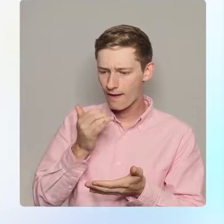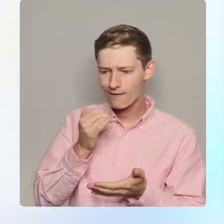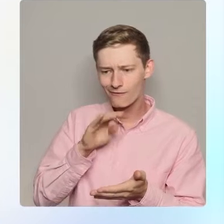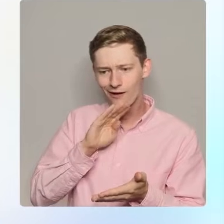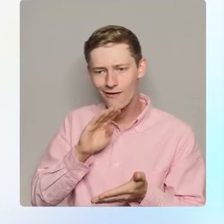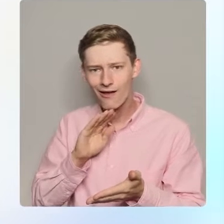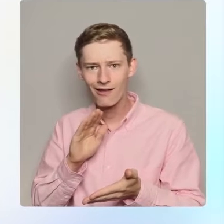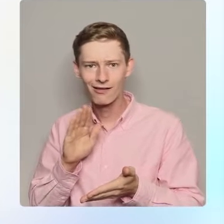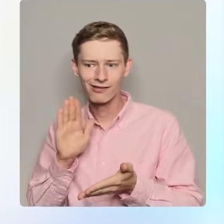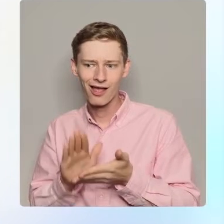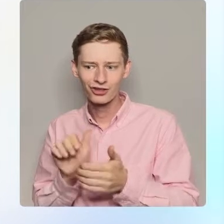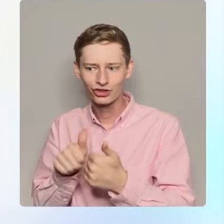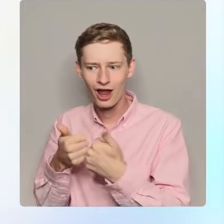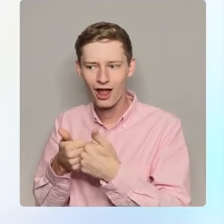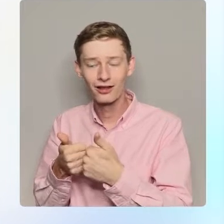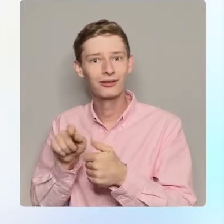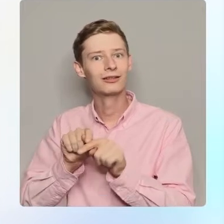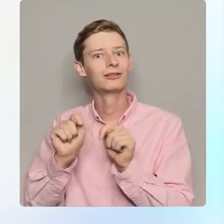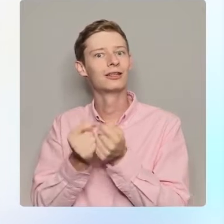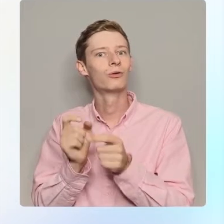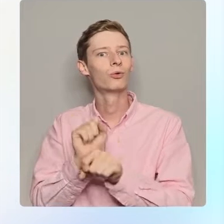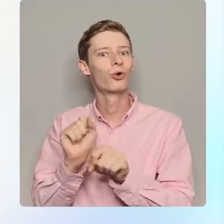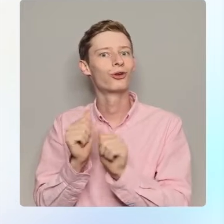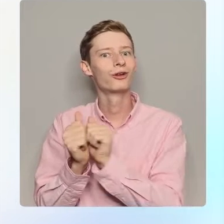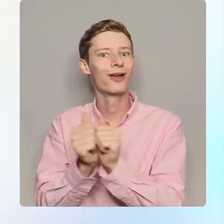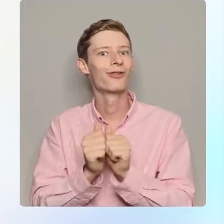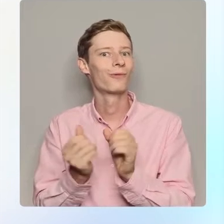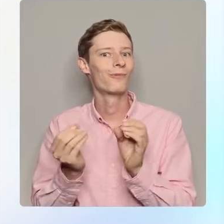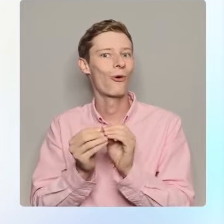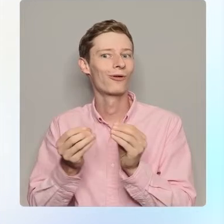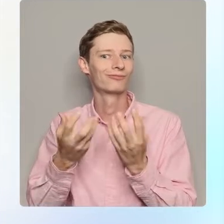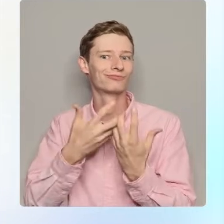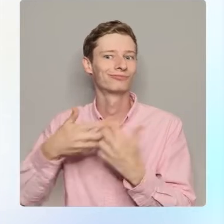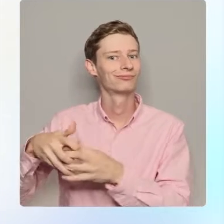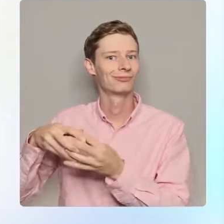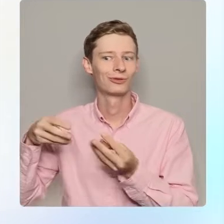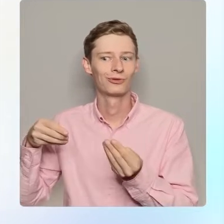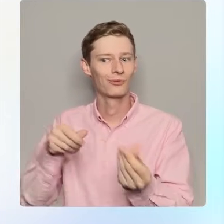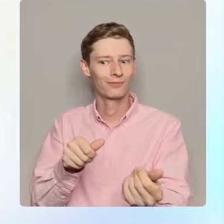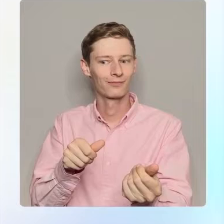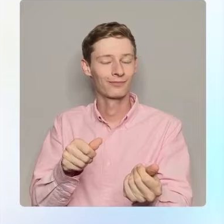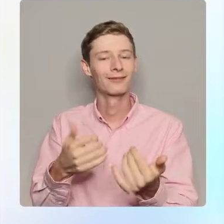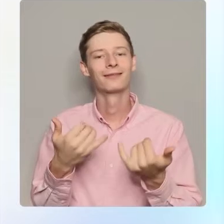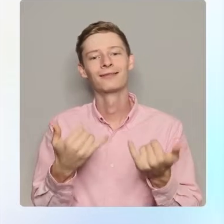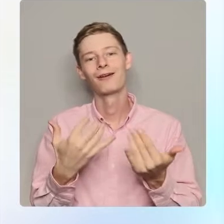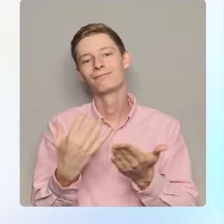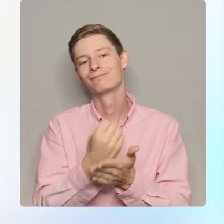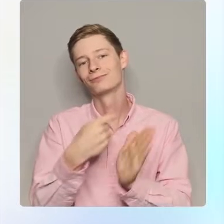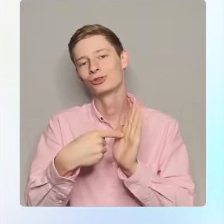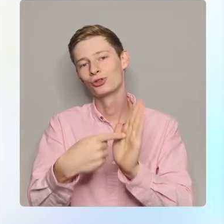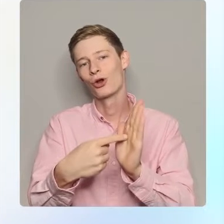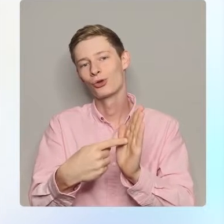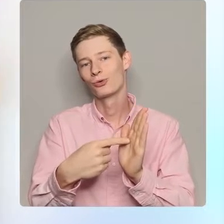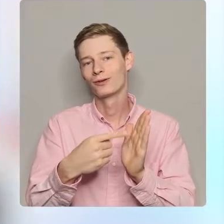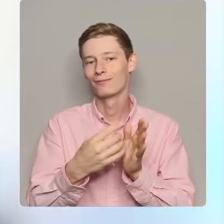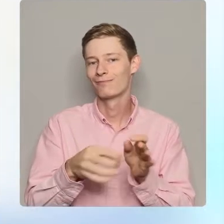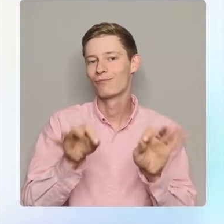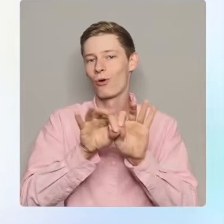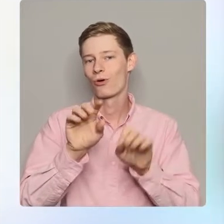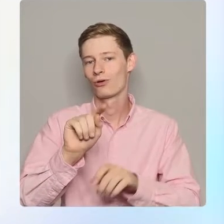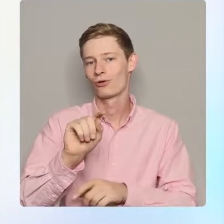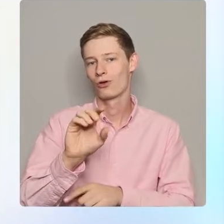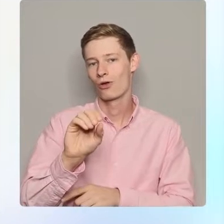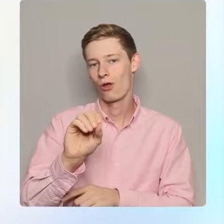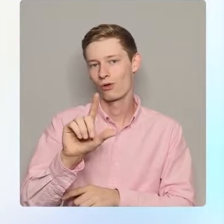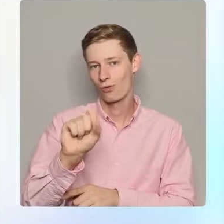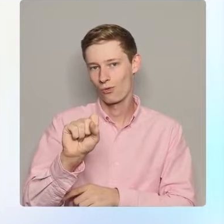iterate more efficiently. For those not familiar with the Developer Hub, I want to take a moment to show you some of the tool's key features. In